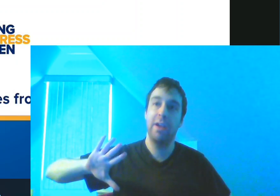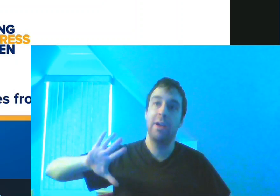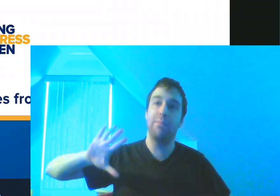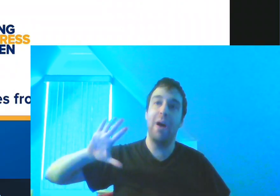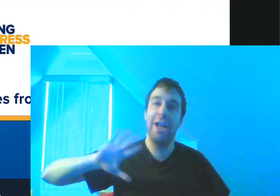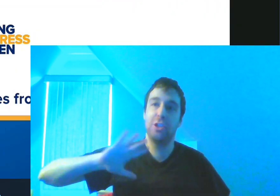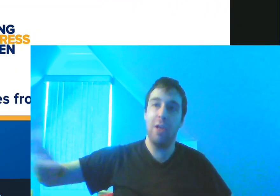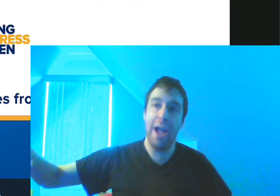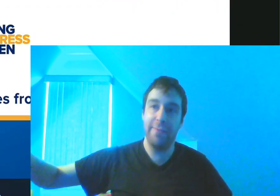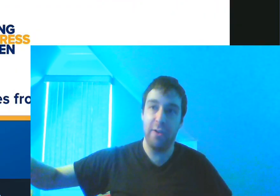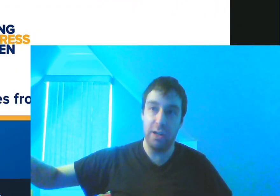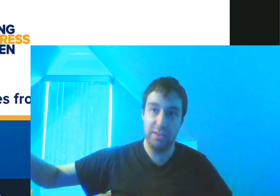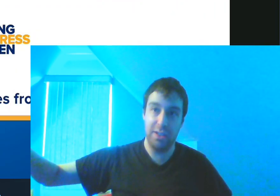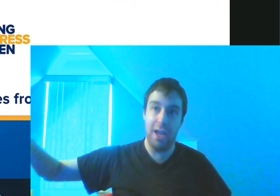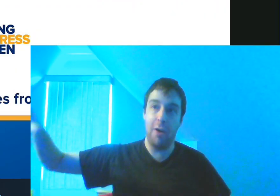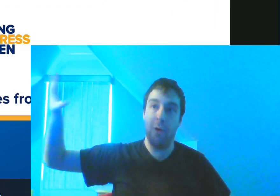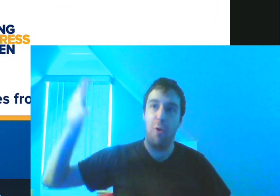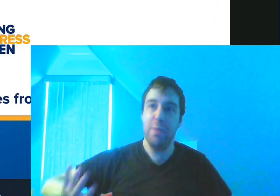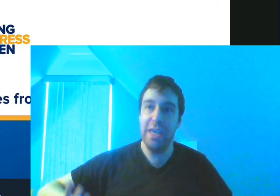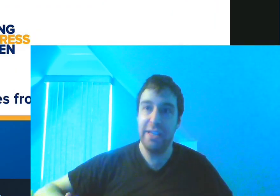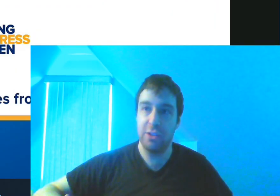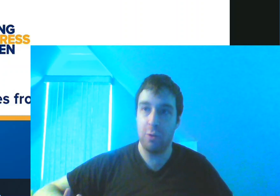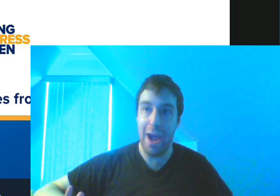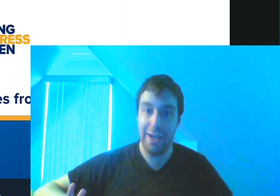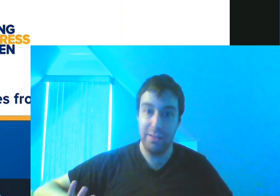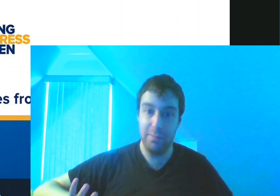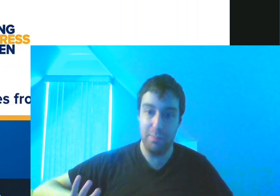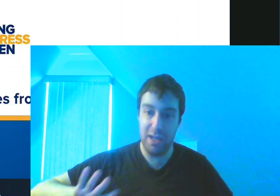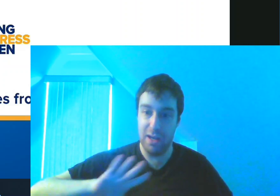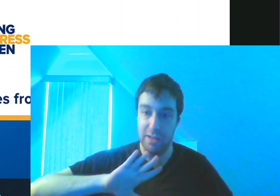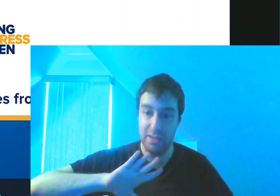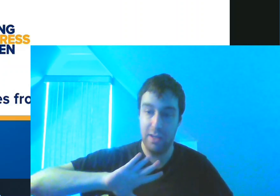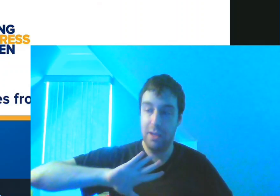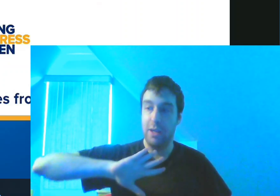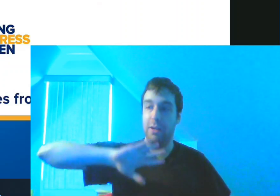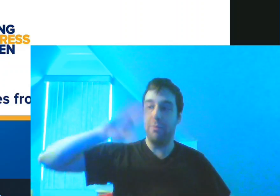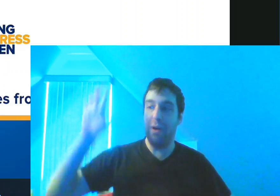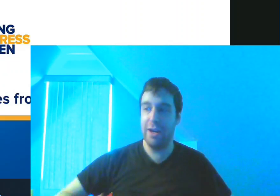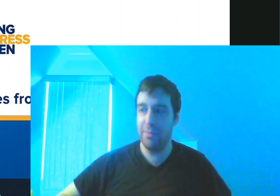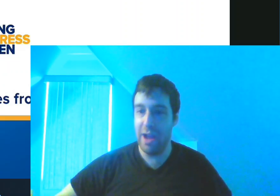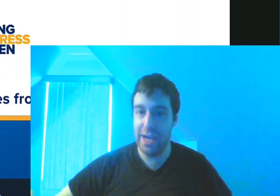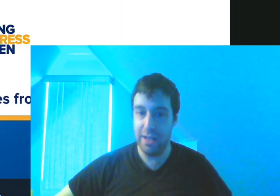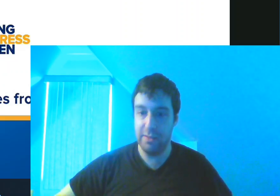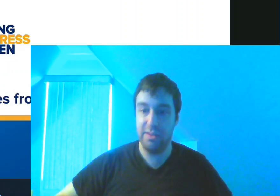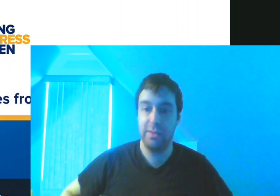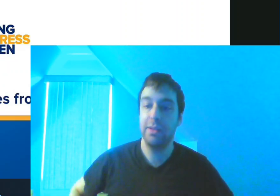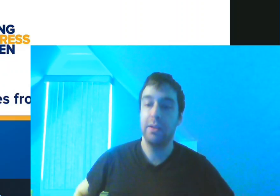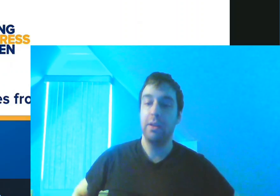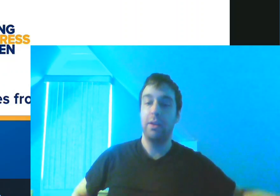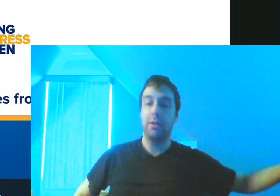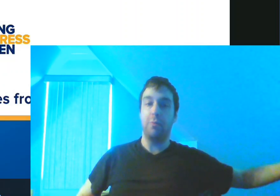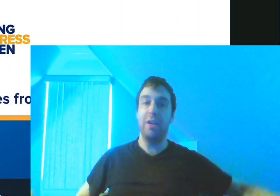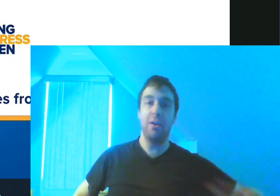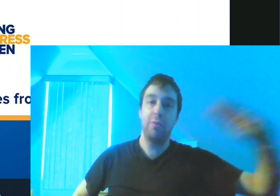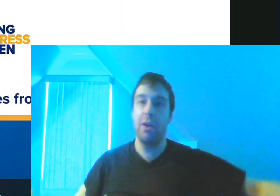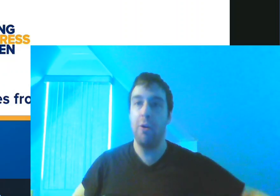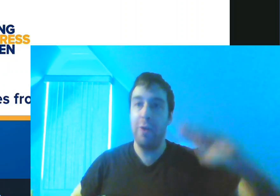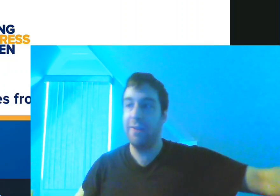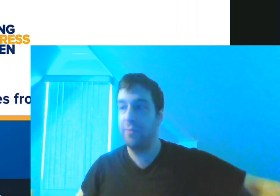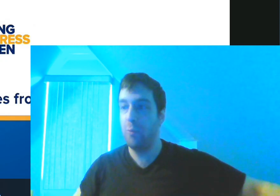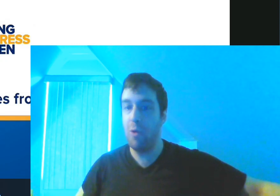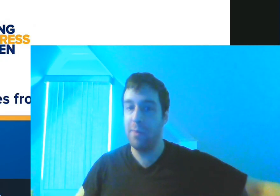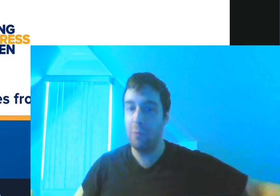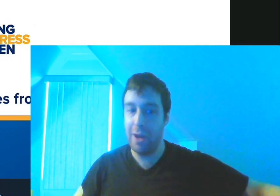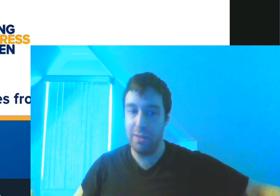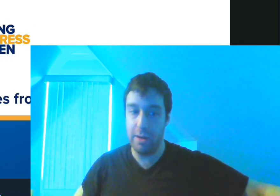curve by July 1st. Now, I'm hoping he's correct, because bottom line is, we don't know